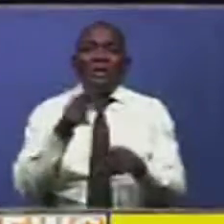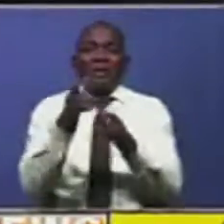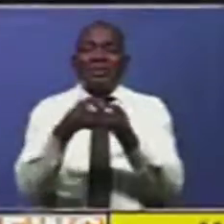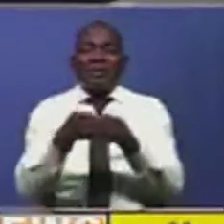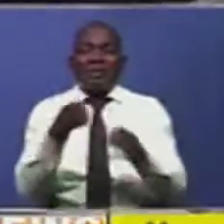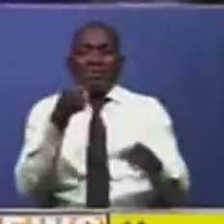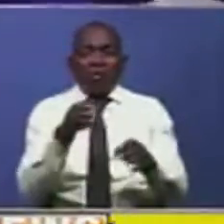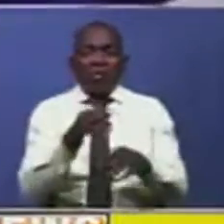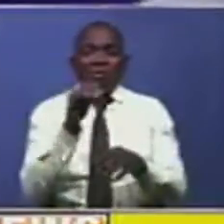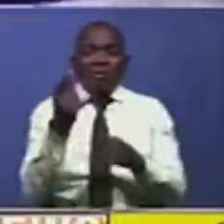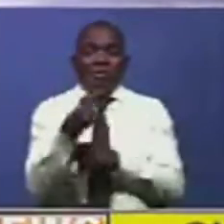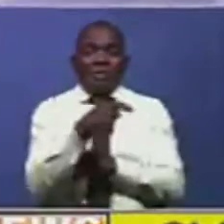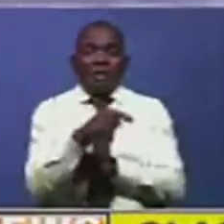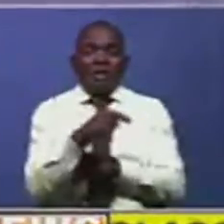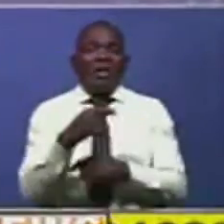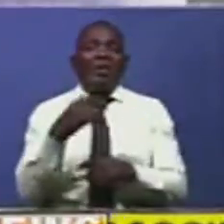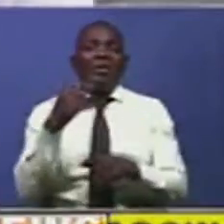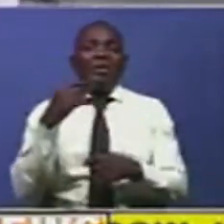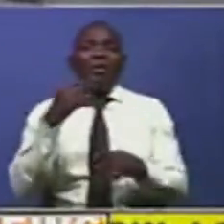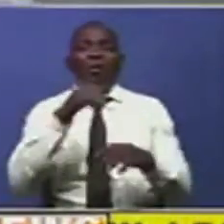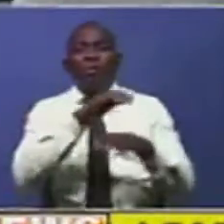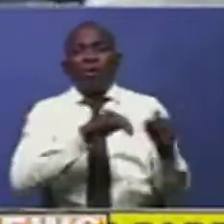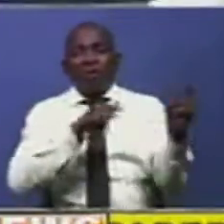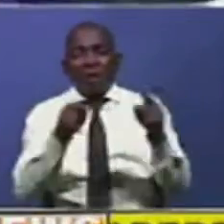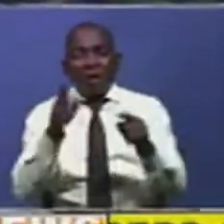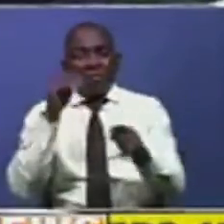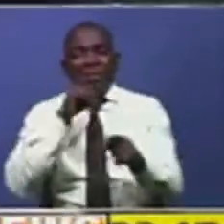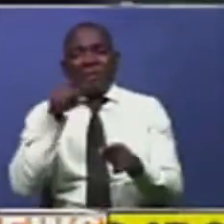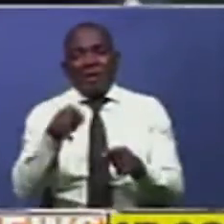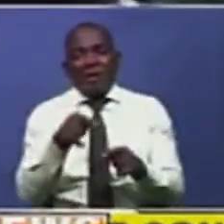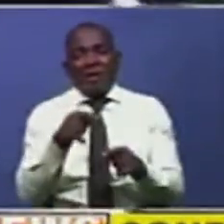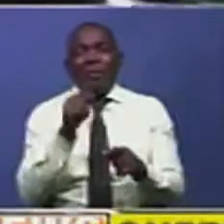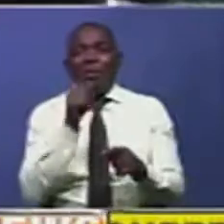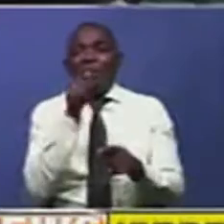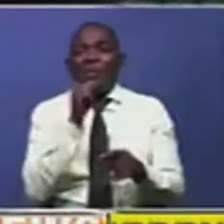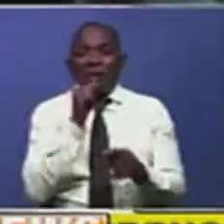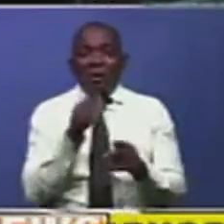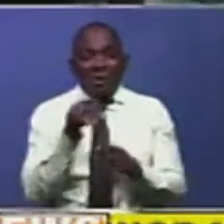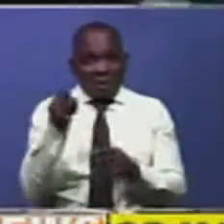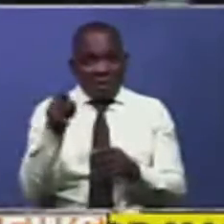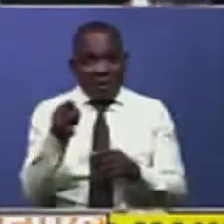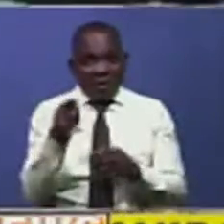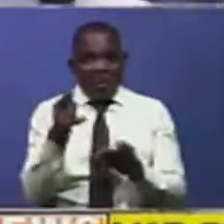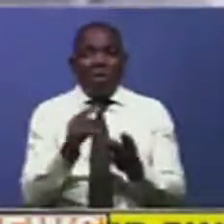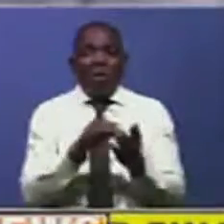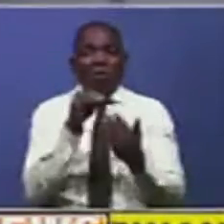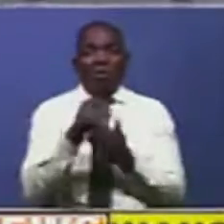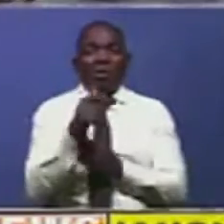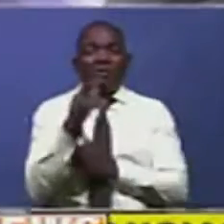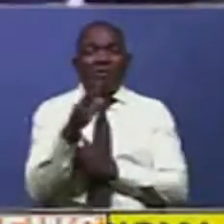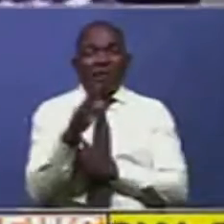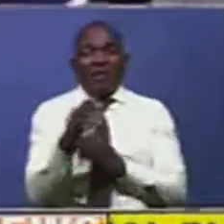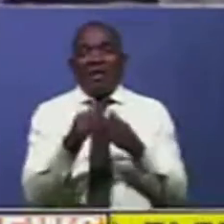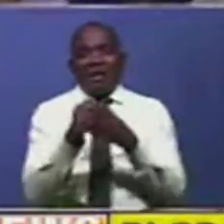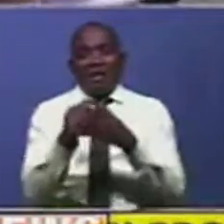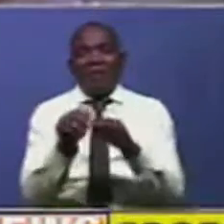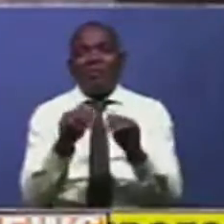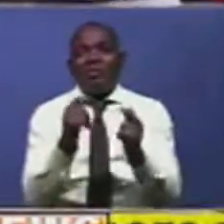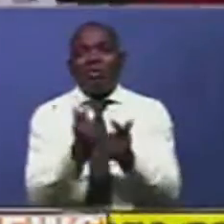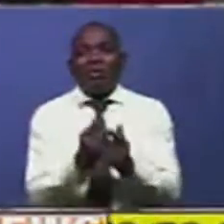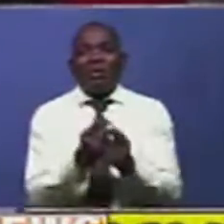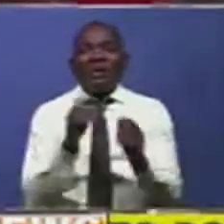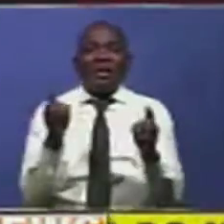Monday, November 8, 2021, but had to be held in chambers. Mr. Sosu on October 25 led his